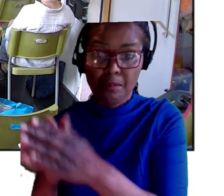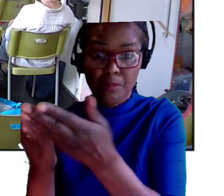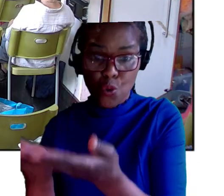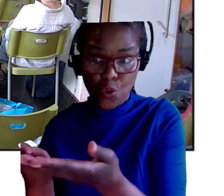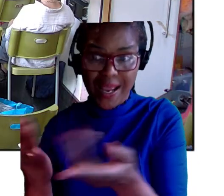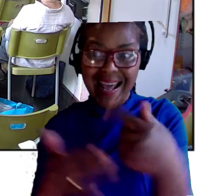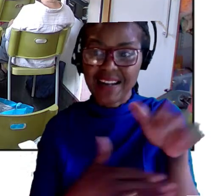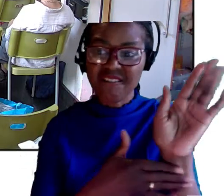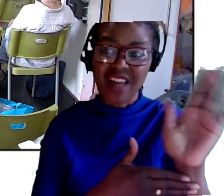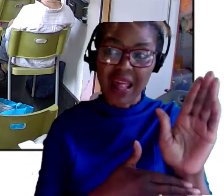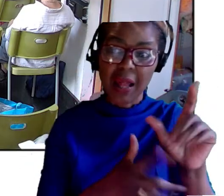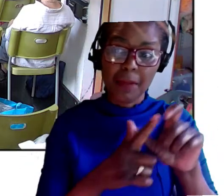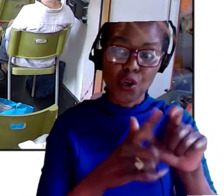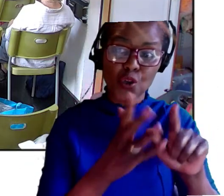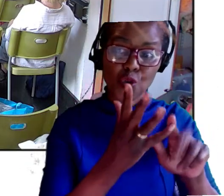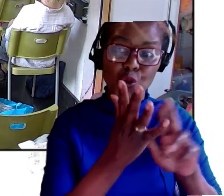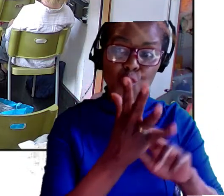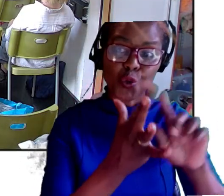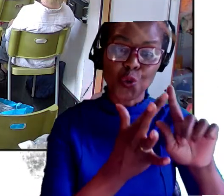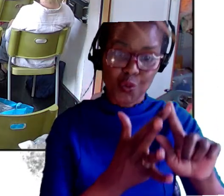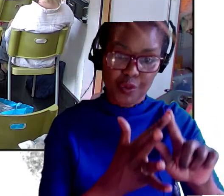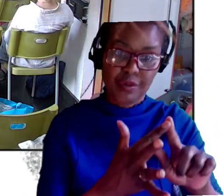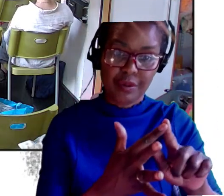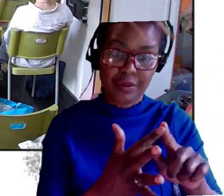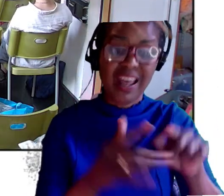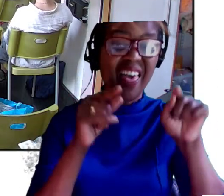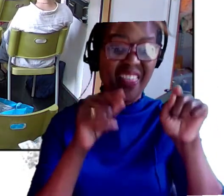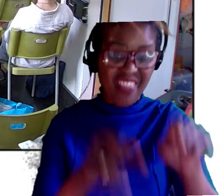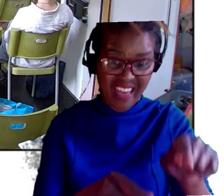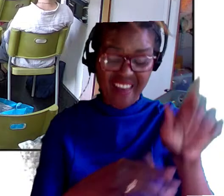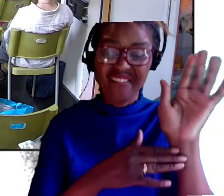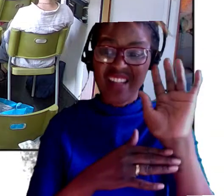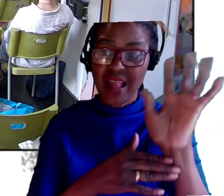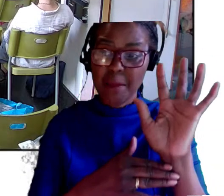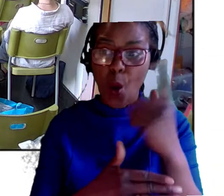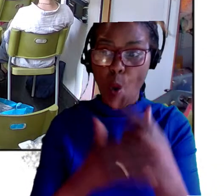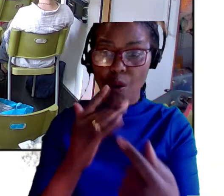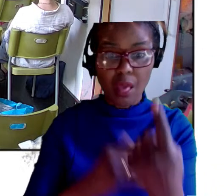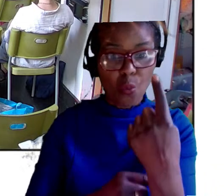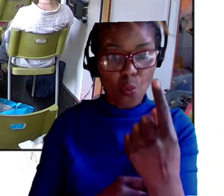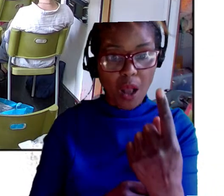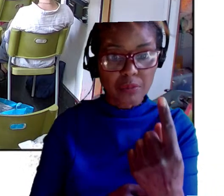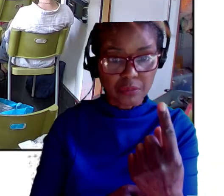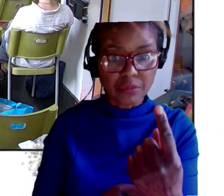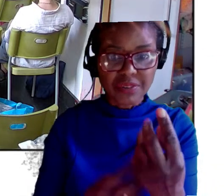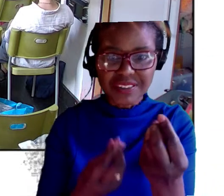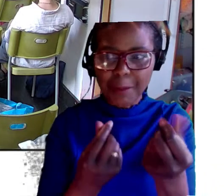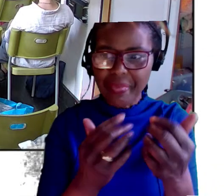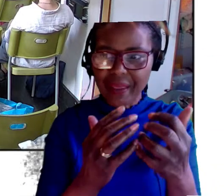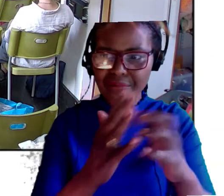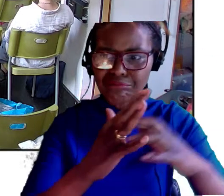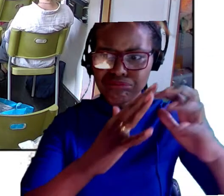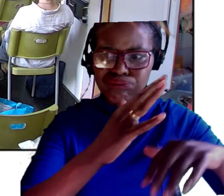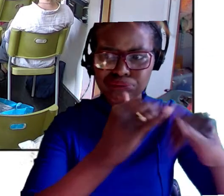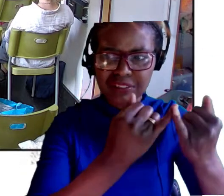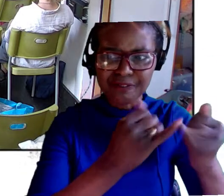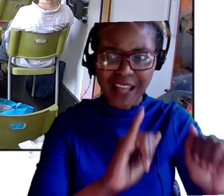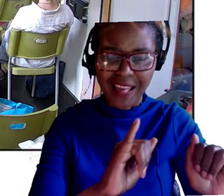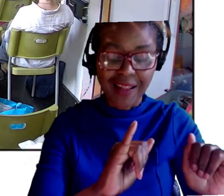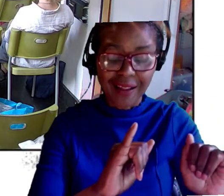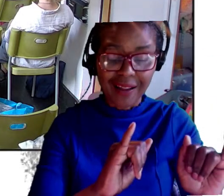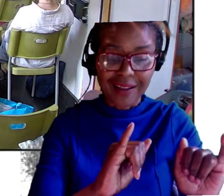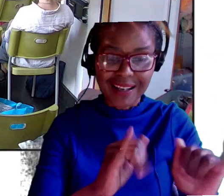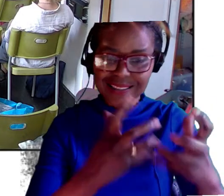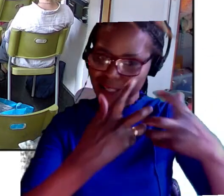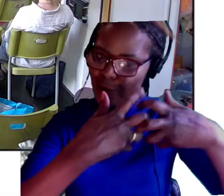where there's only, to my mind, one instance where like sort of there's something that fails in any way. I realise that technology in Dune